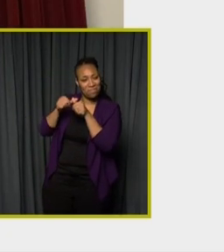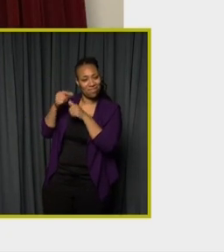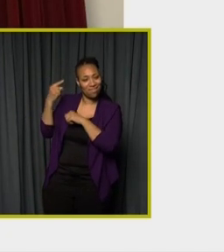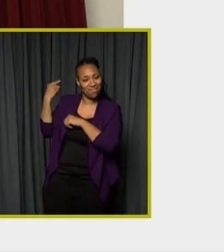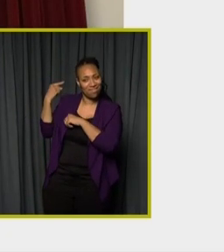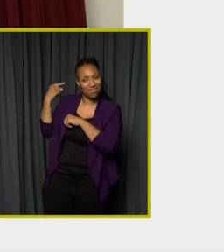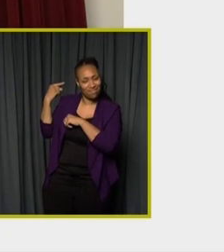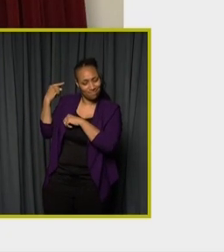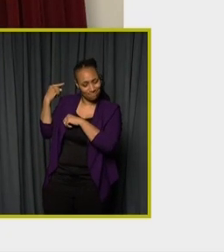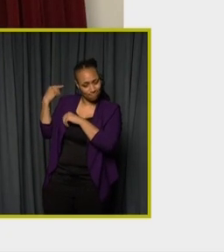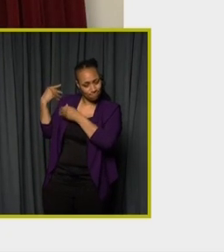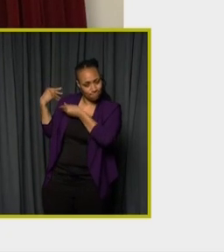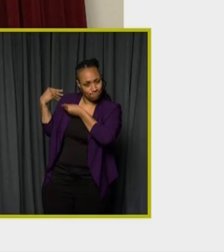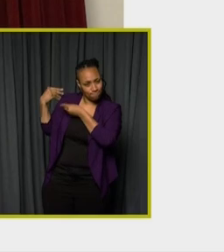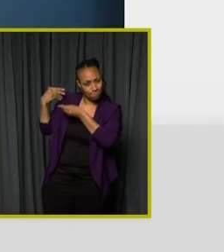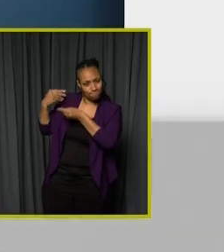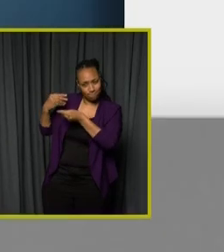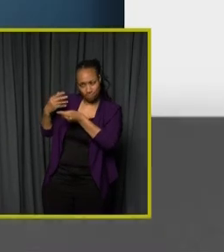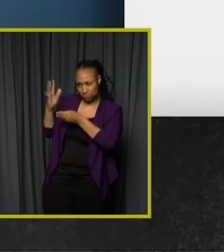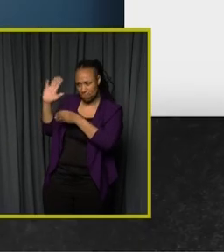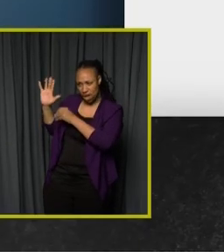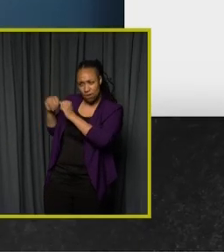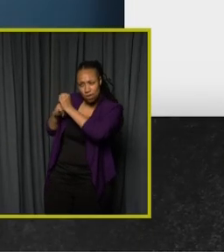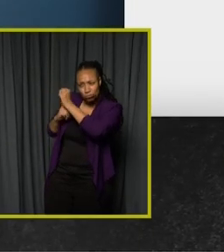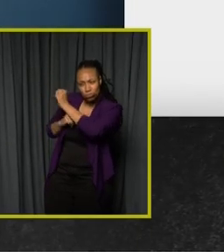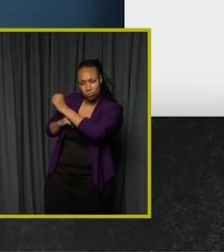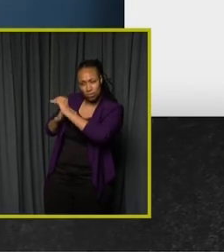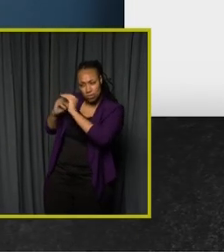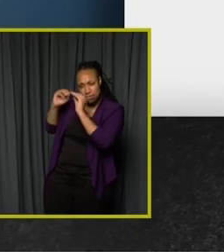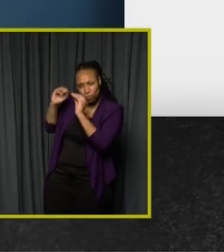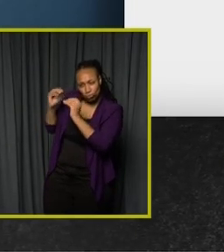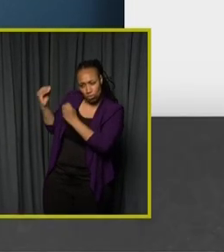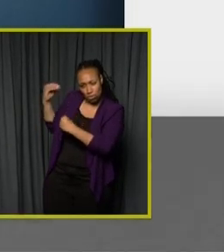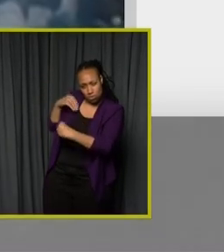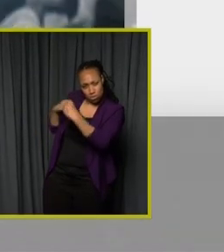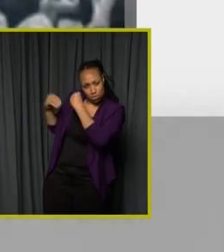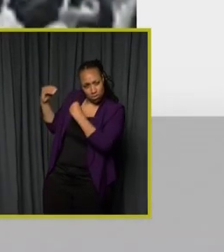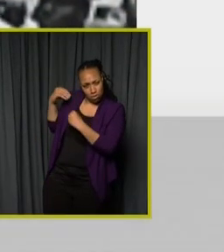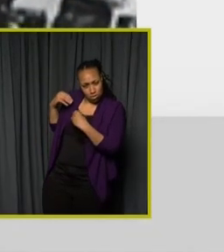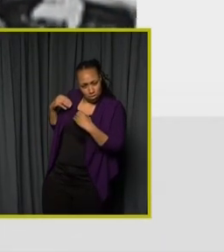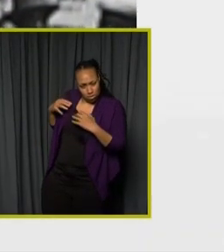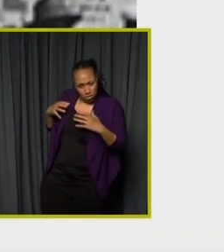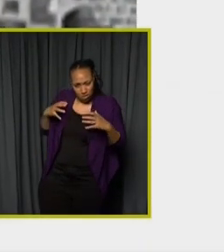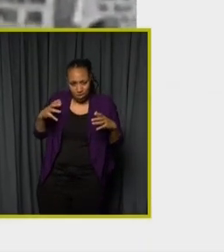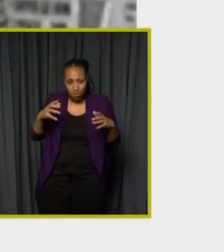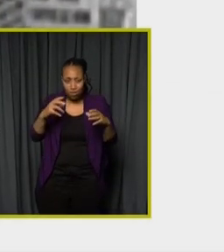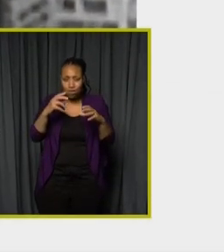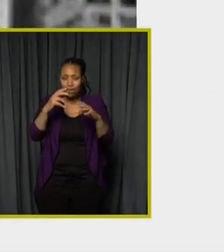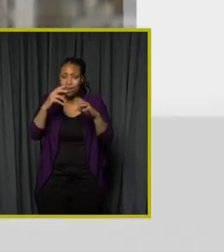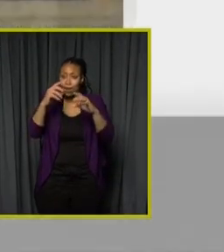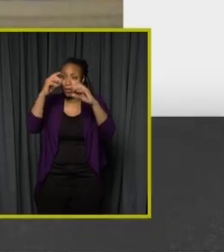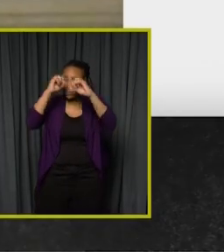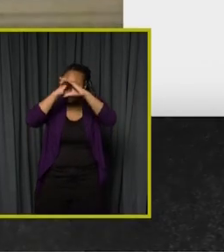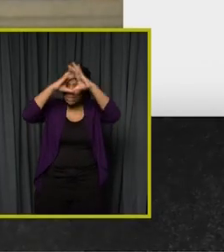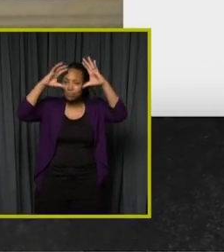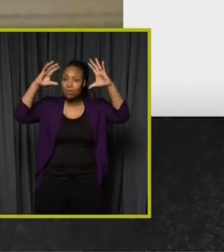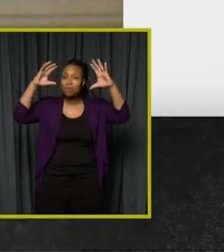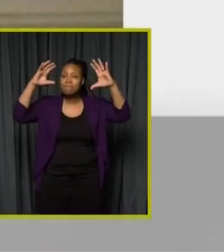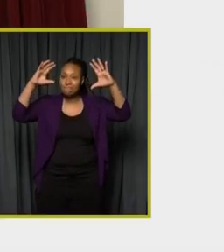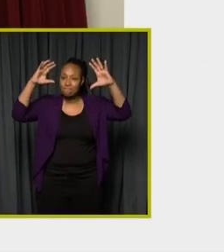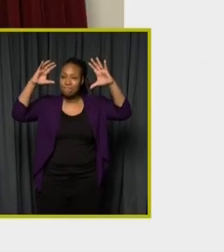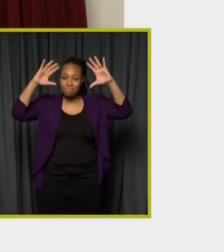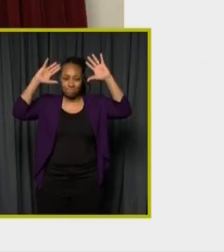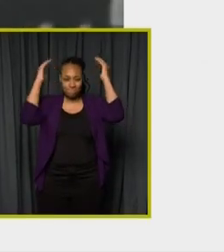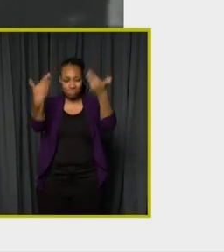laid the foundation for this movement. For those who dreamed us to this moment. And this movement. For Sojourner